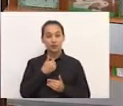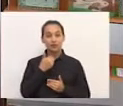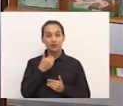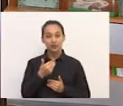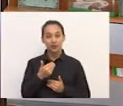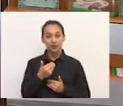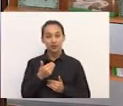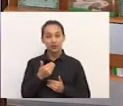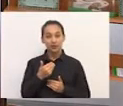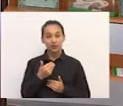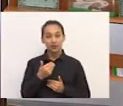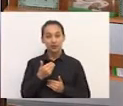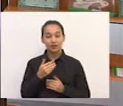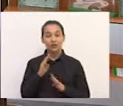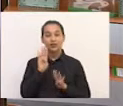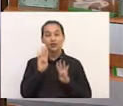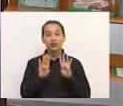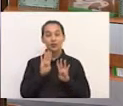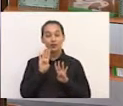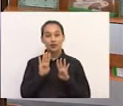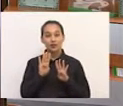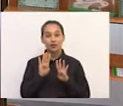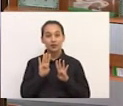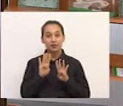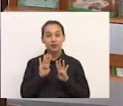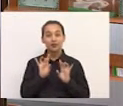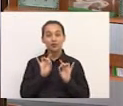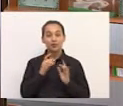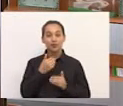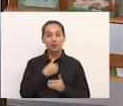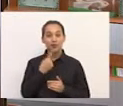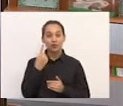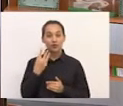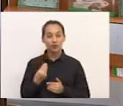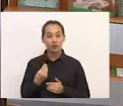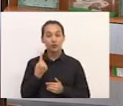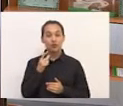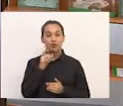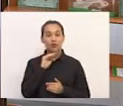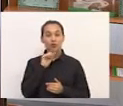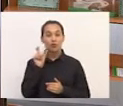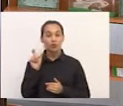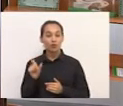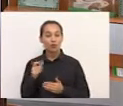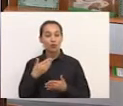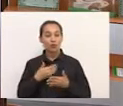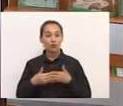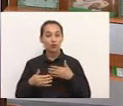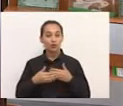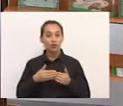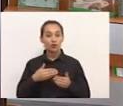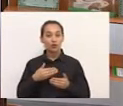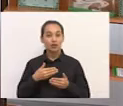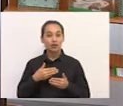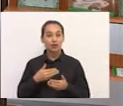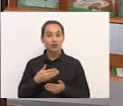ham ushbu taqdimot tafsilotlarini bo'lishmoqchiman. Bir kuni bir olim qog'ozga qora